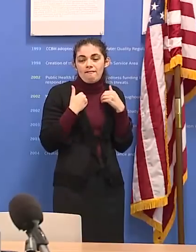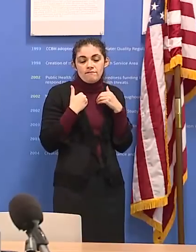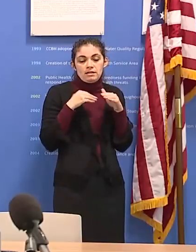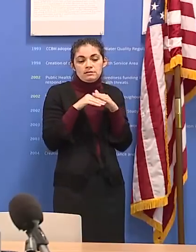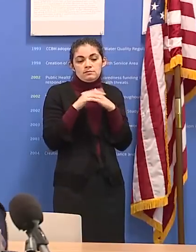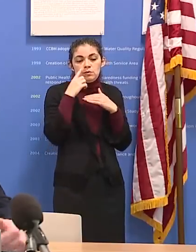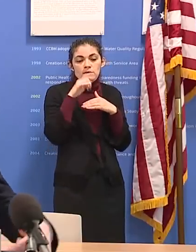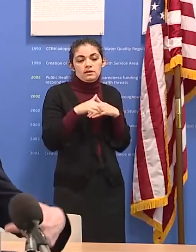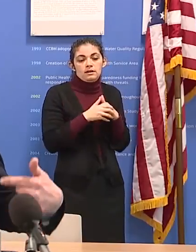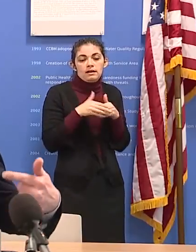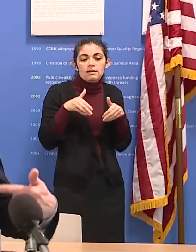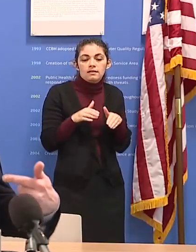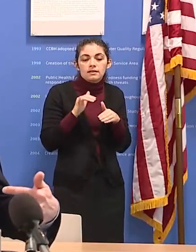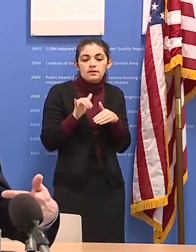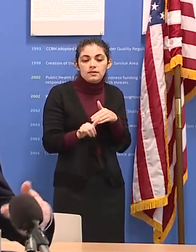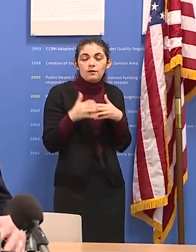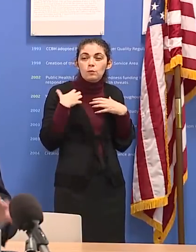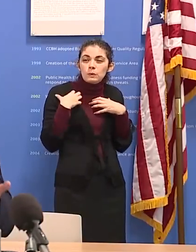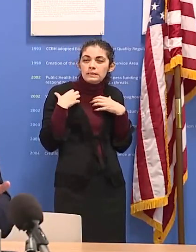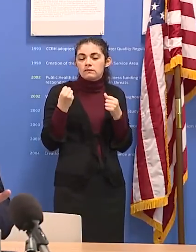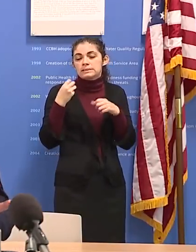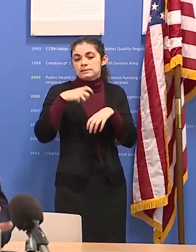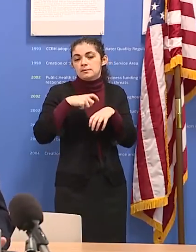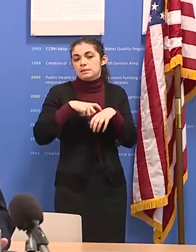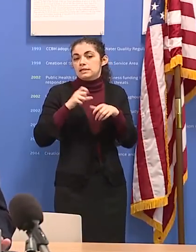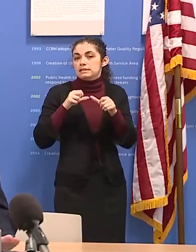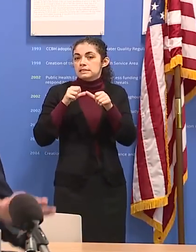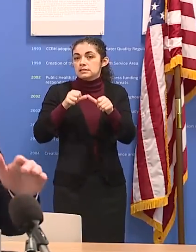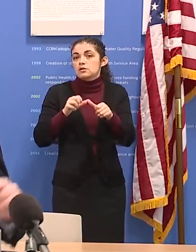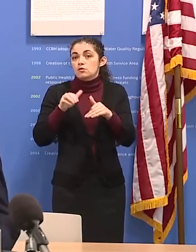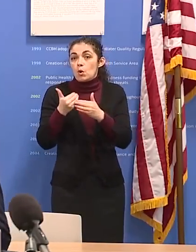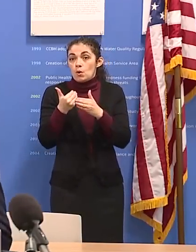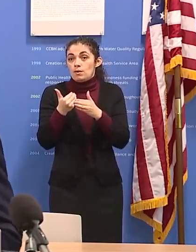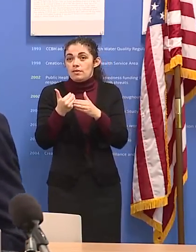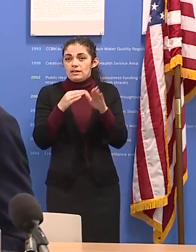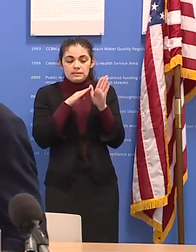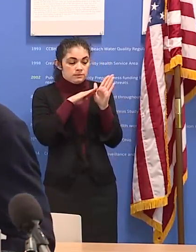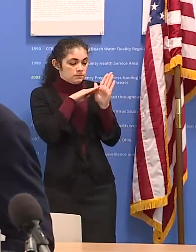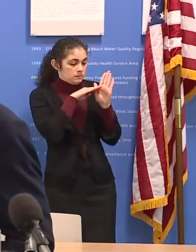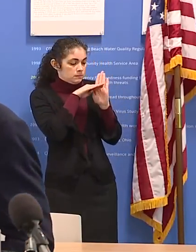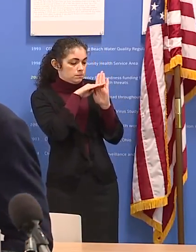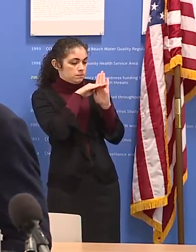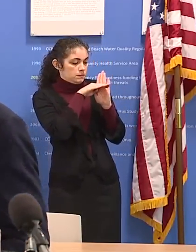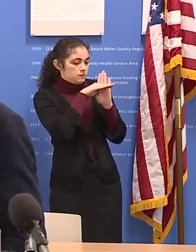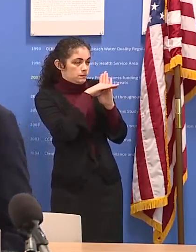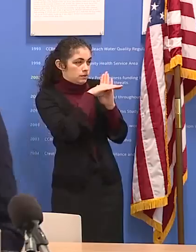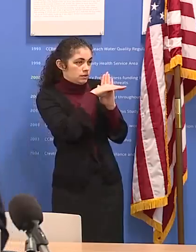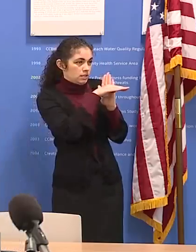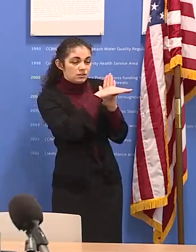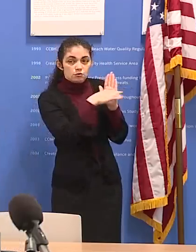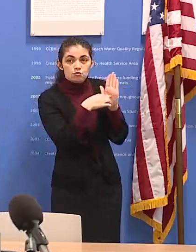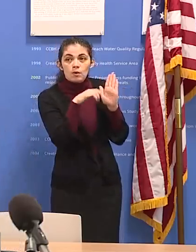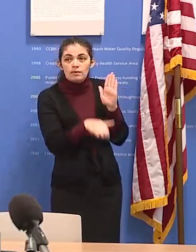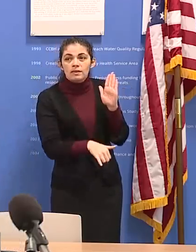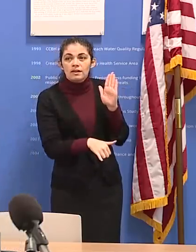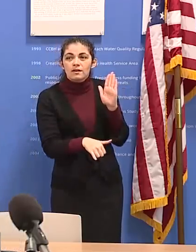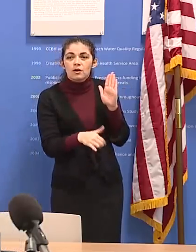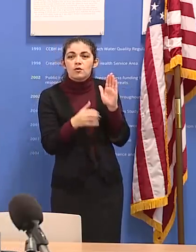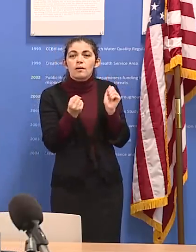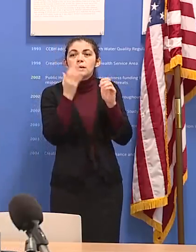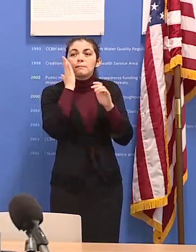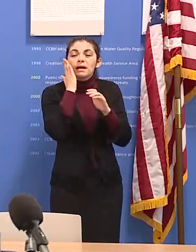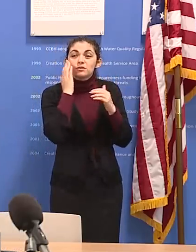to. So we're allowing that recovery time to then continue the care, stay under the thresholds that Dr. Gullett showed around bed